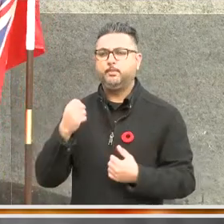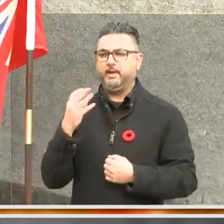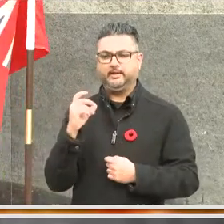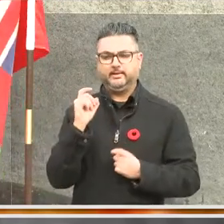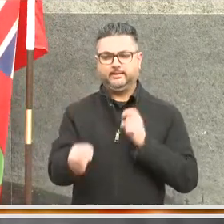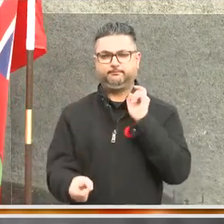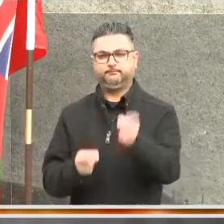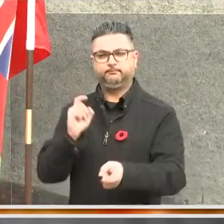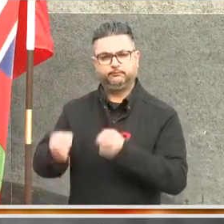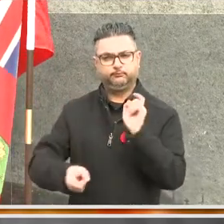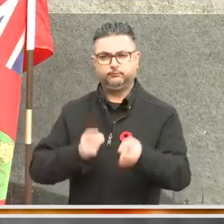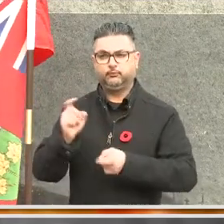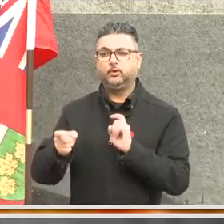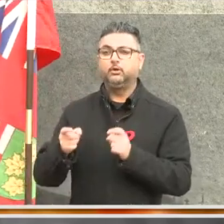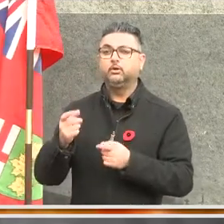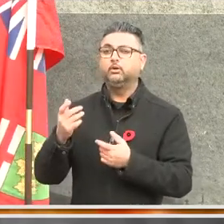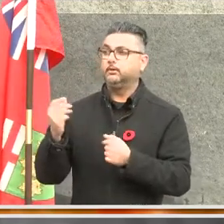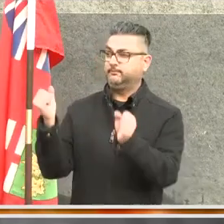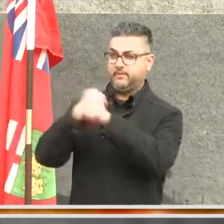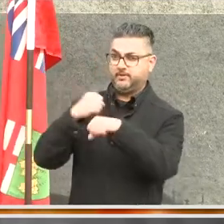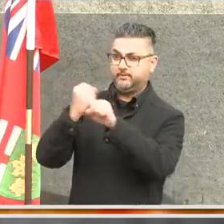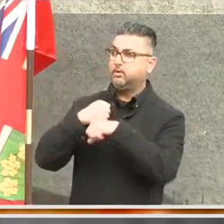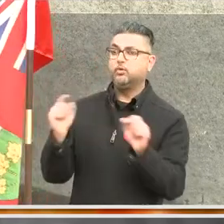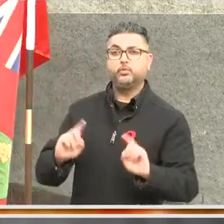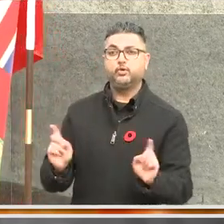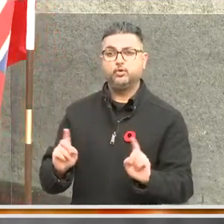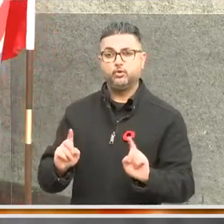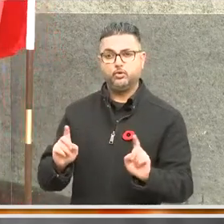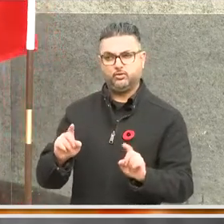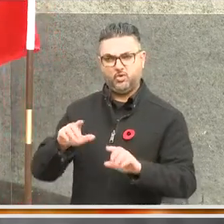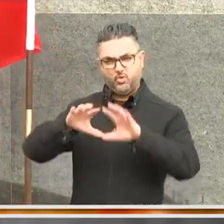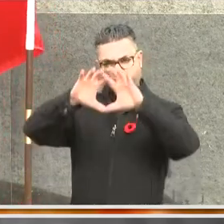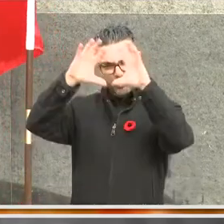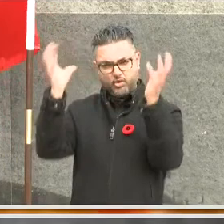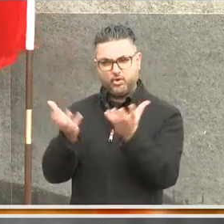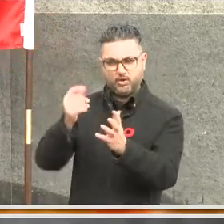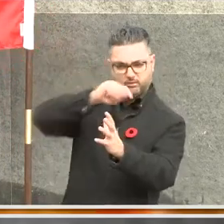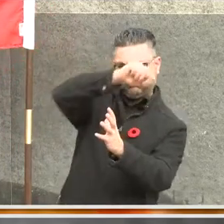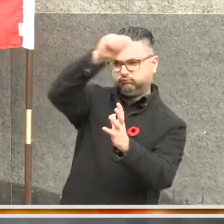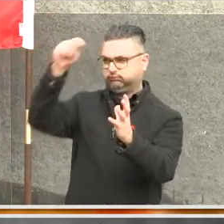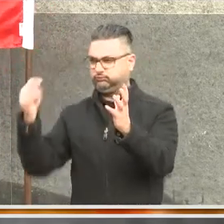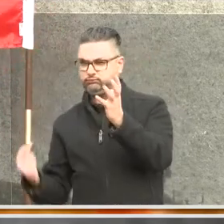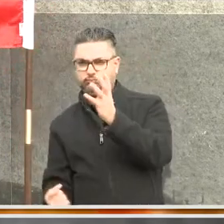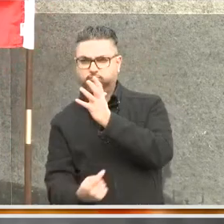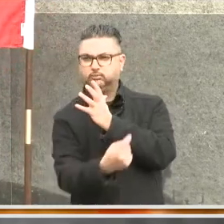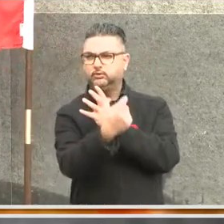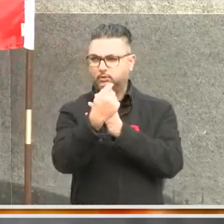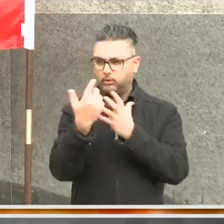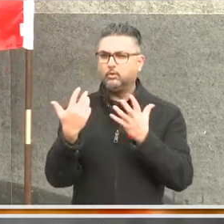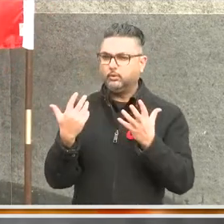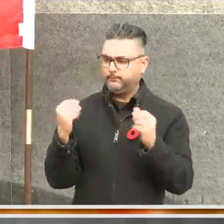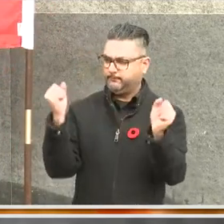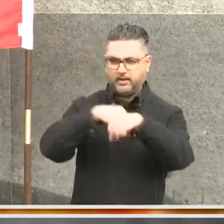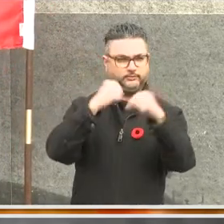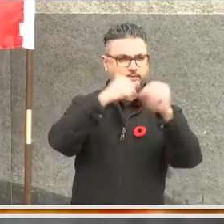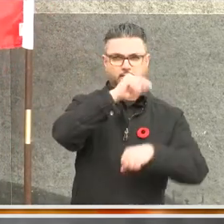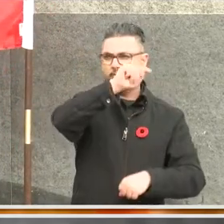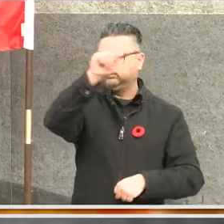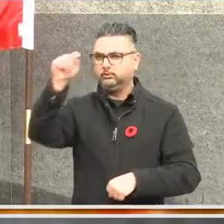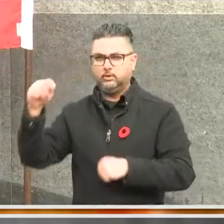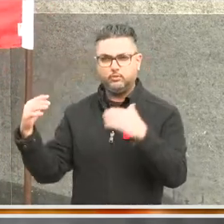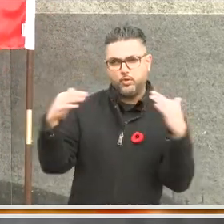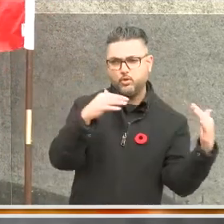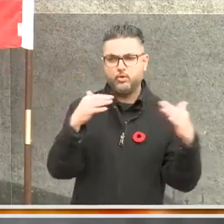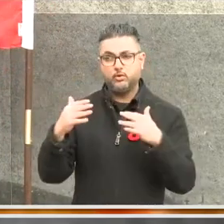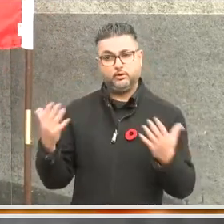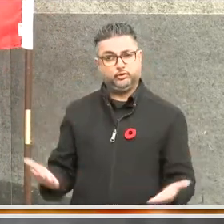theatres of war, worlds away, and sometimes right here. We'd also be remiss not to thank those in today's military who served